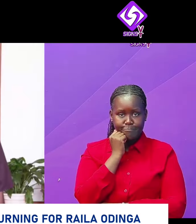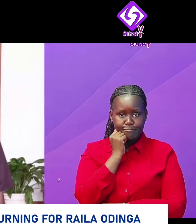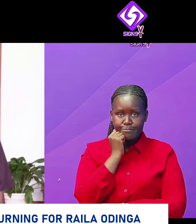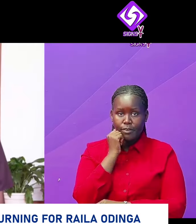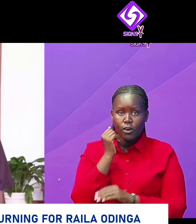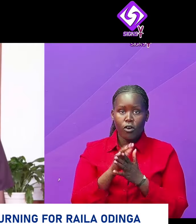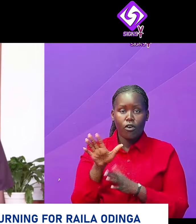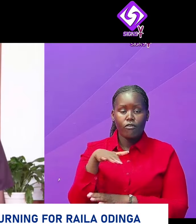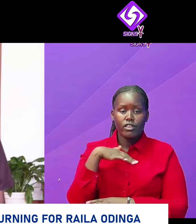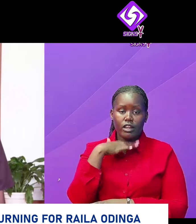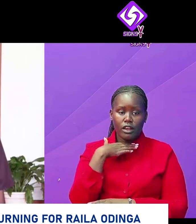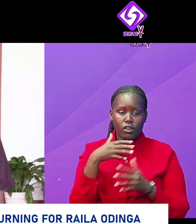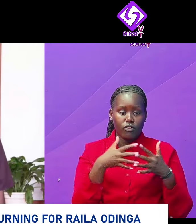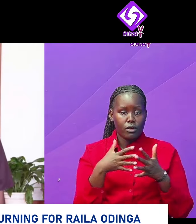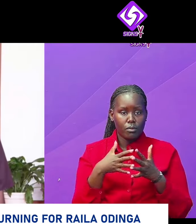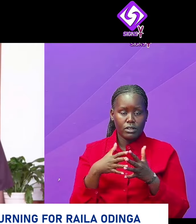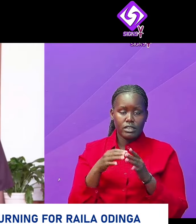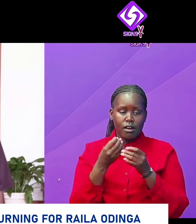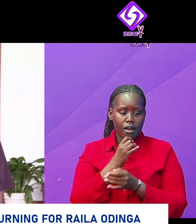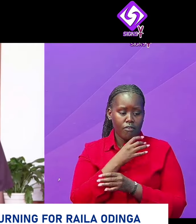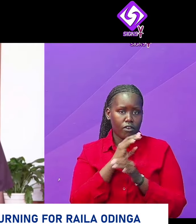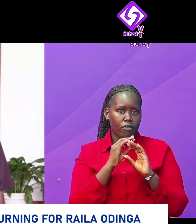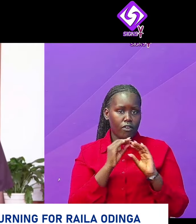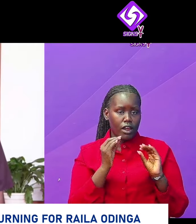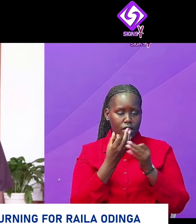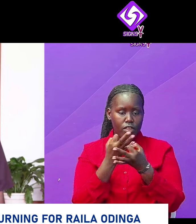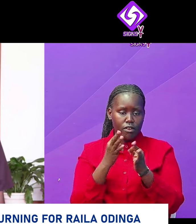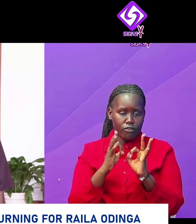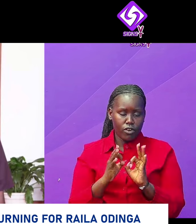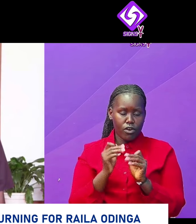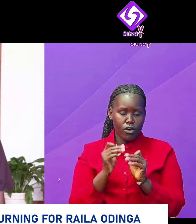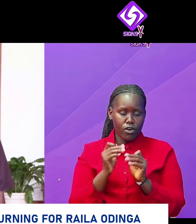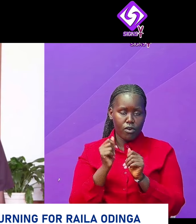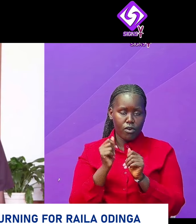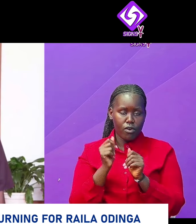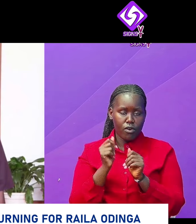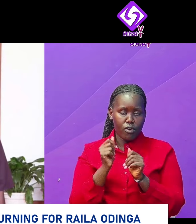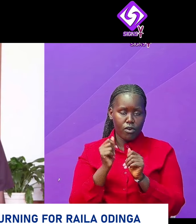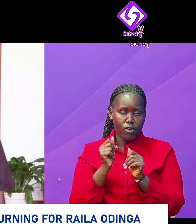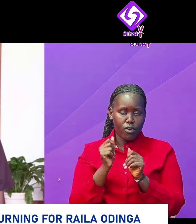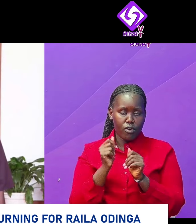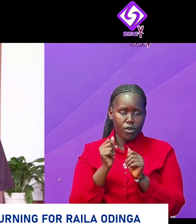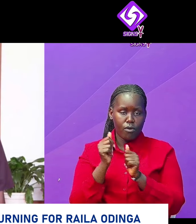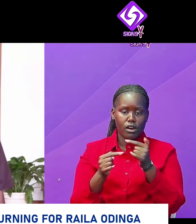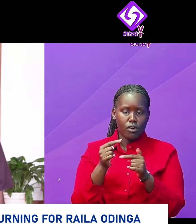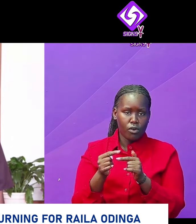A fearless freedom fighter and a tireless warrior of good governance.